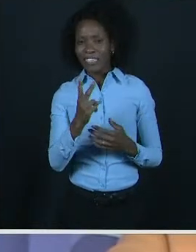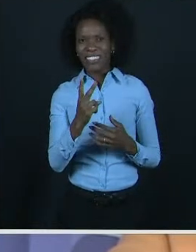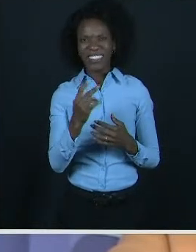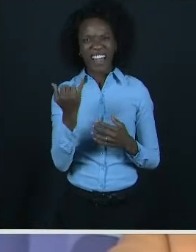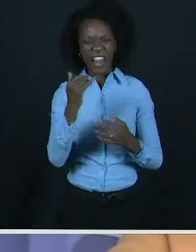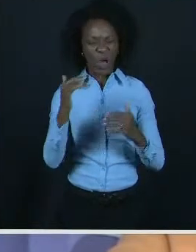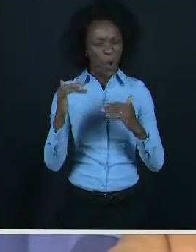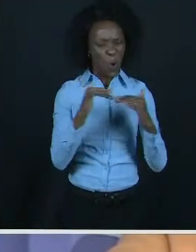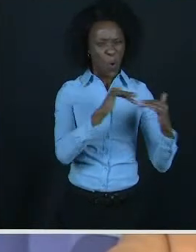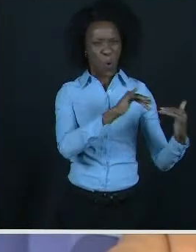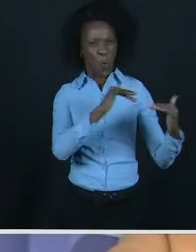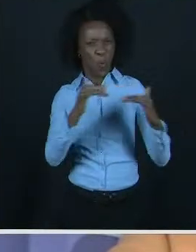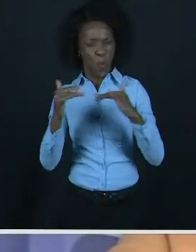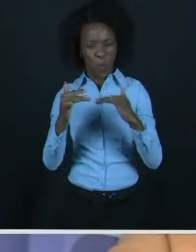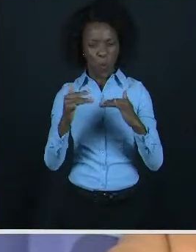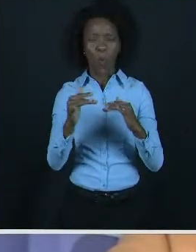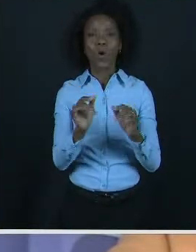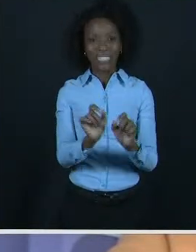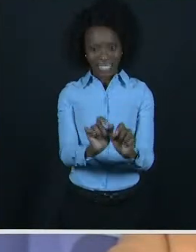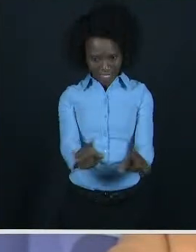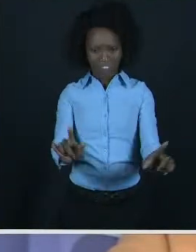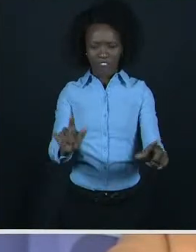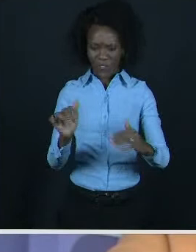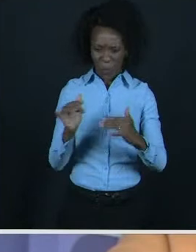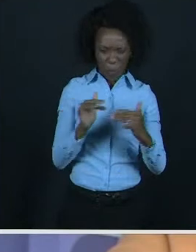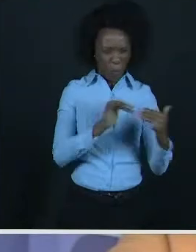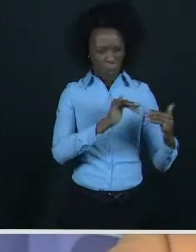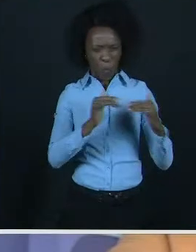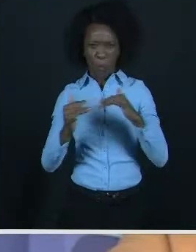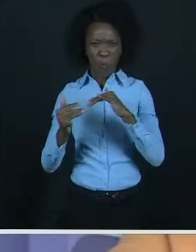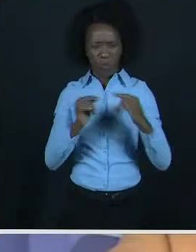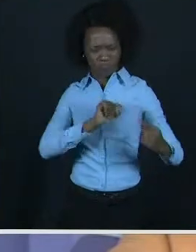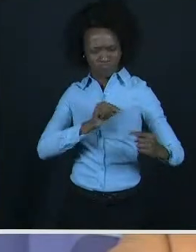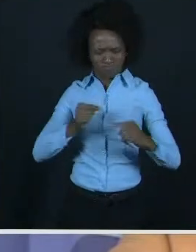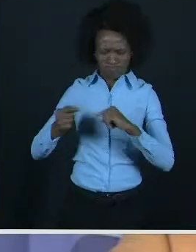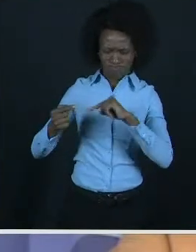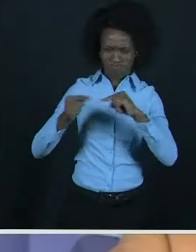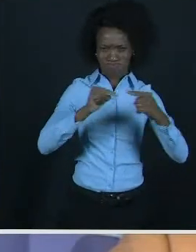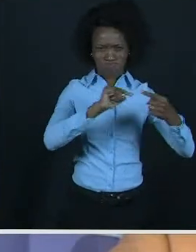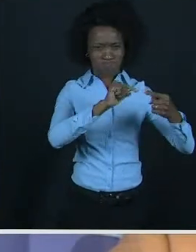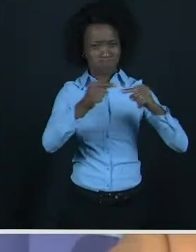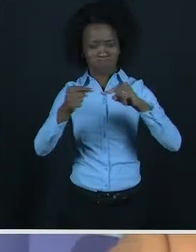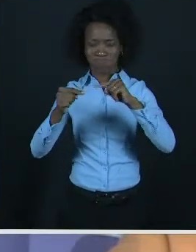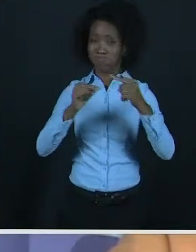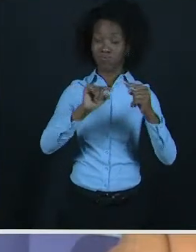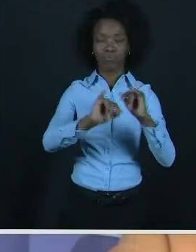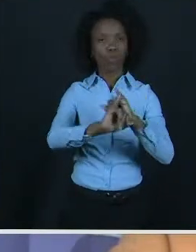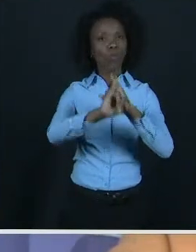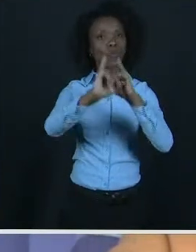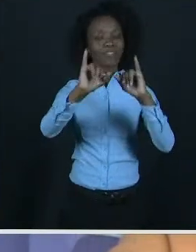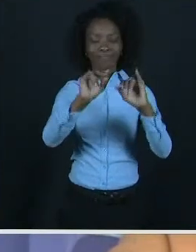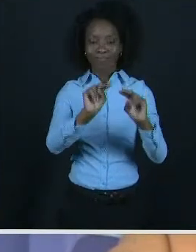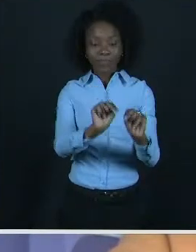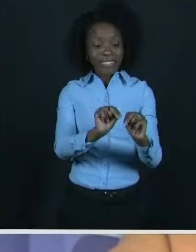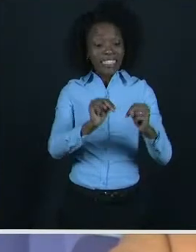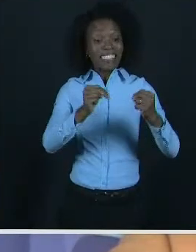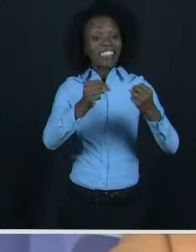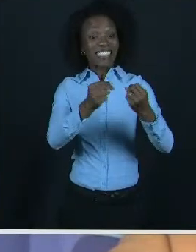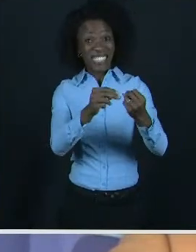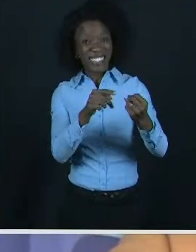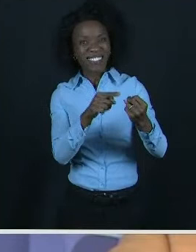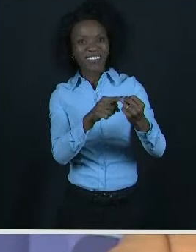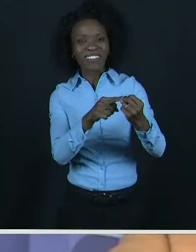war with itself. But much worse, it is a story of a nation that is at